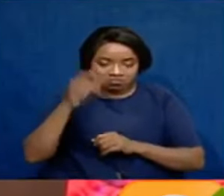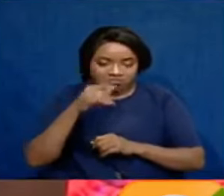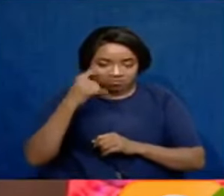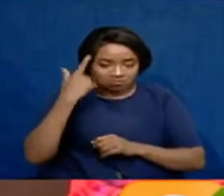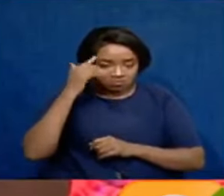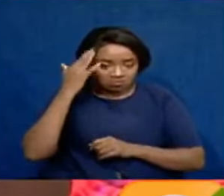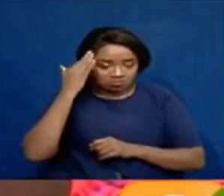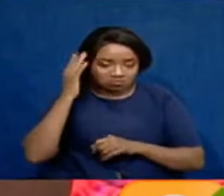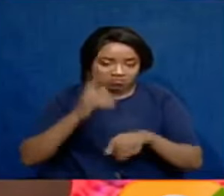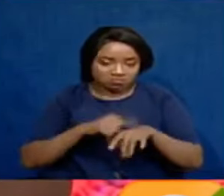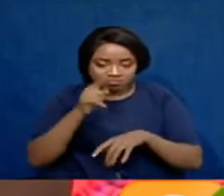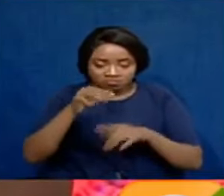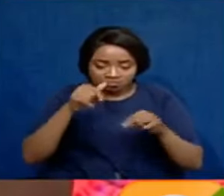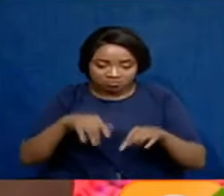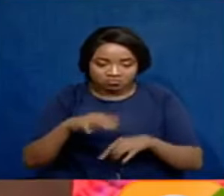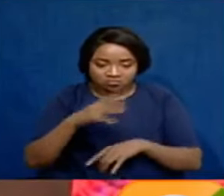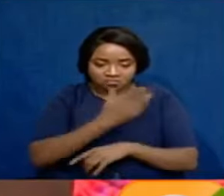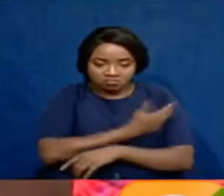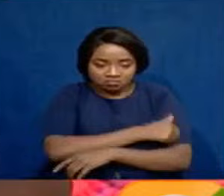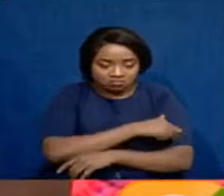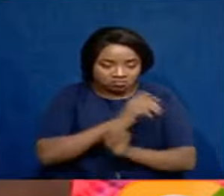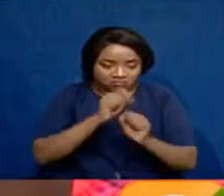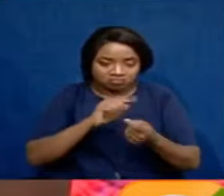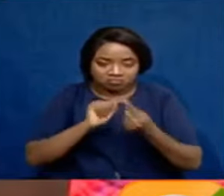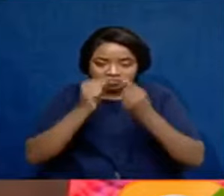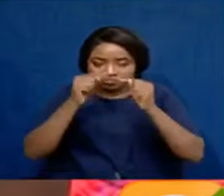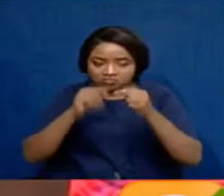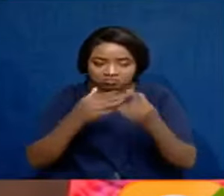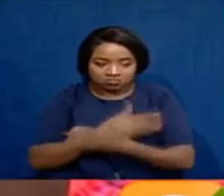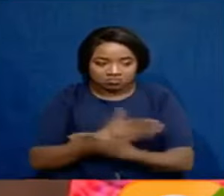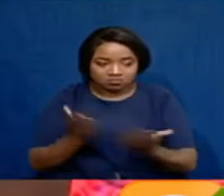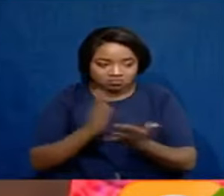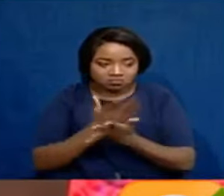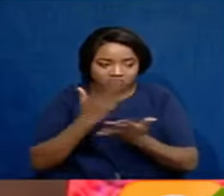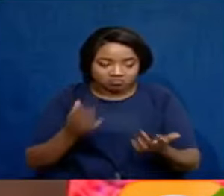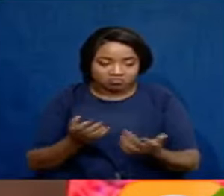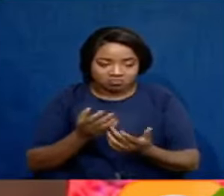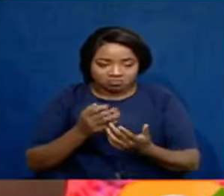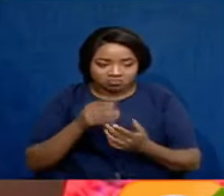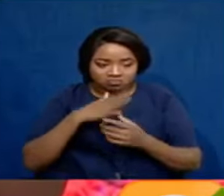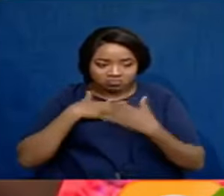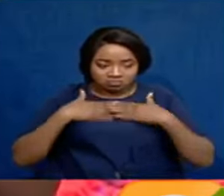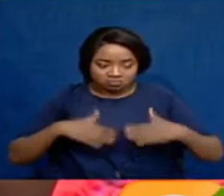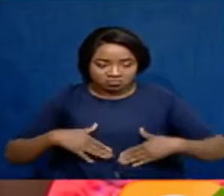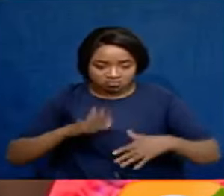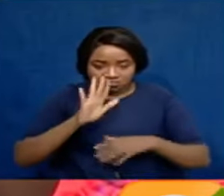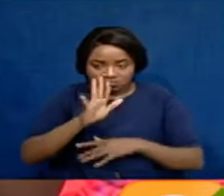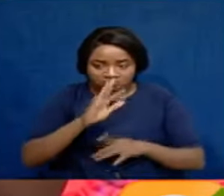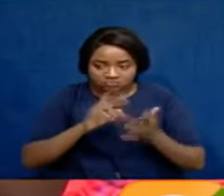any tumor in any part of your body, and therefore you need services that